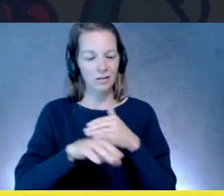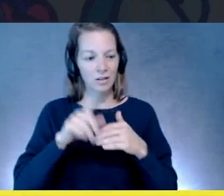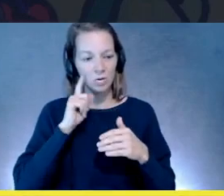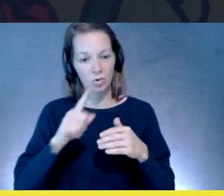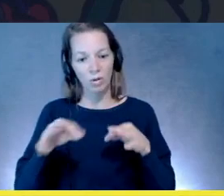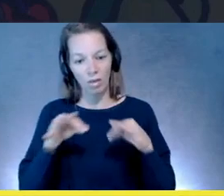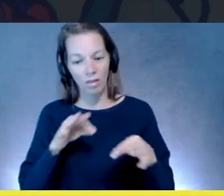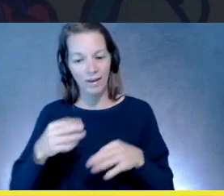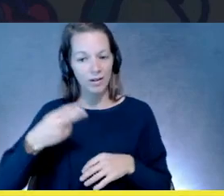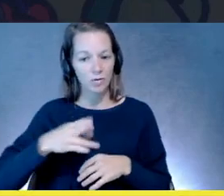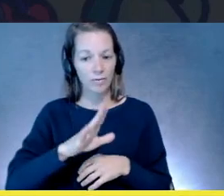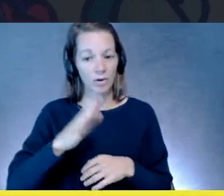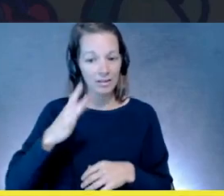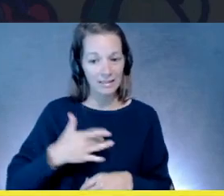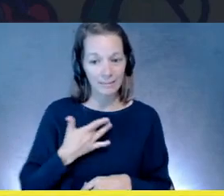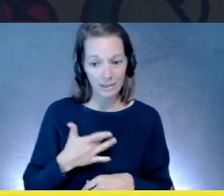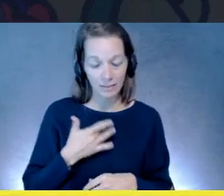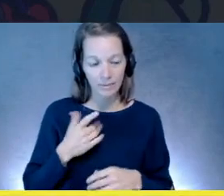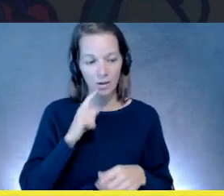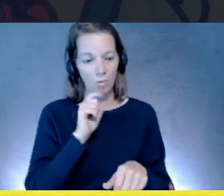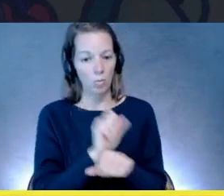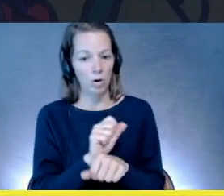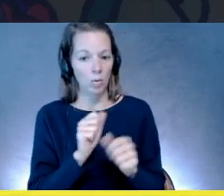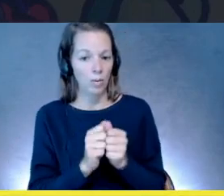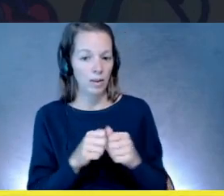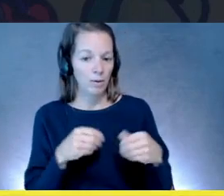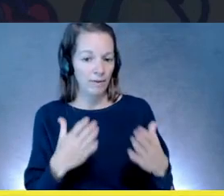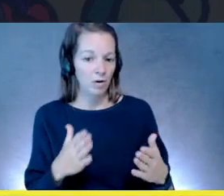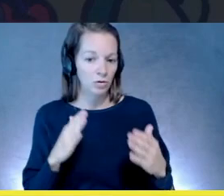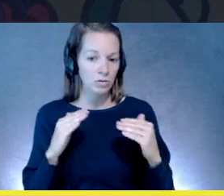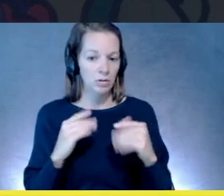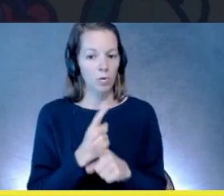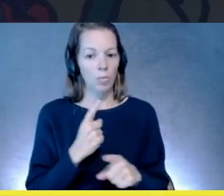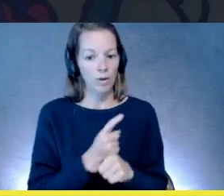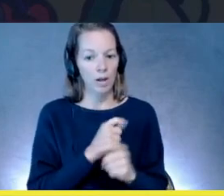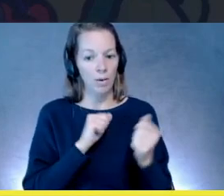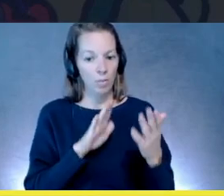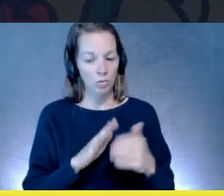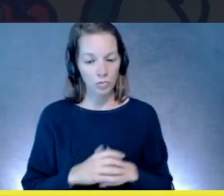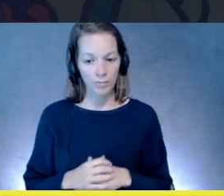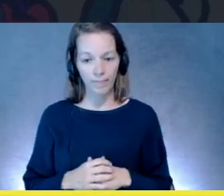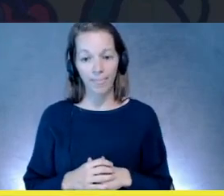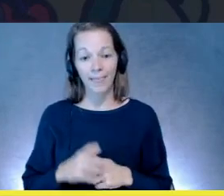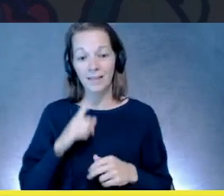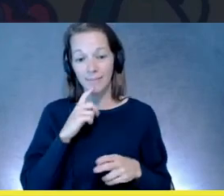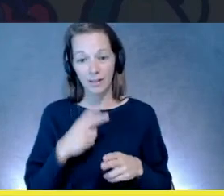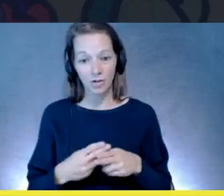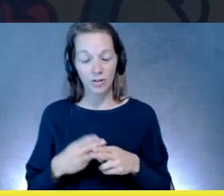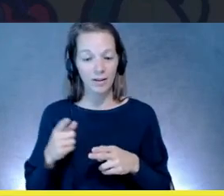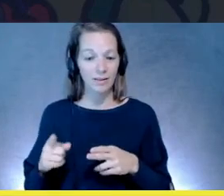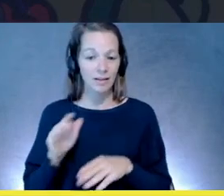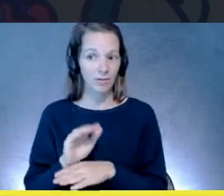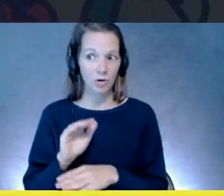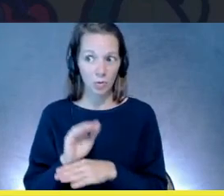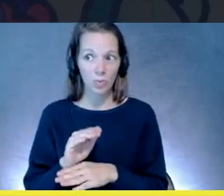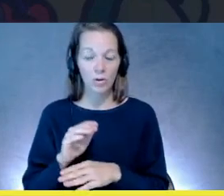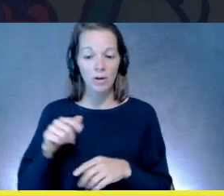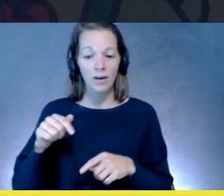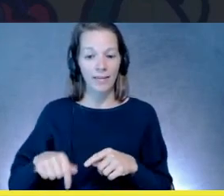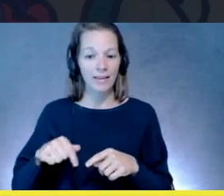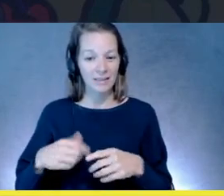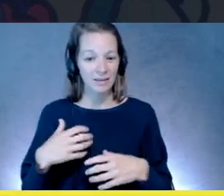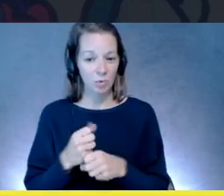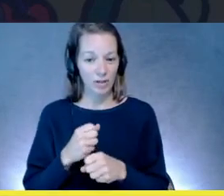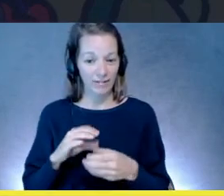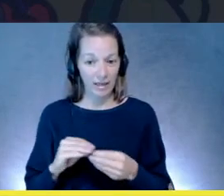and to enable them to work with their providers to determine a suitable treatment approach. As mentioned in this afternoon throughout this briefing, communication